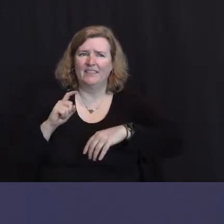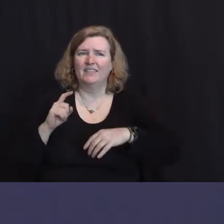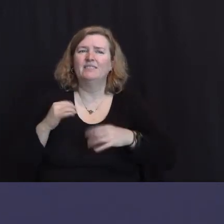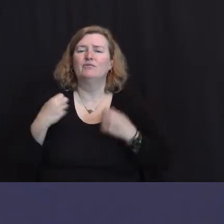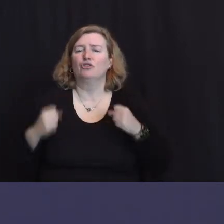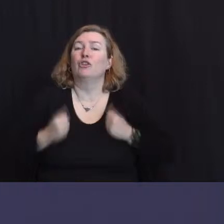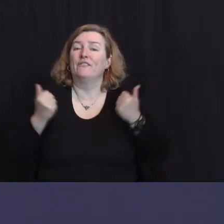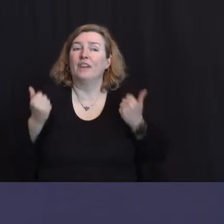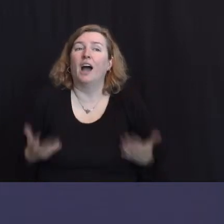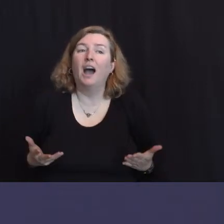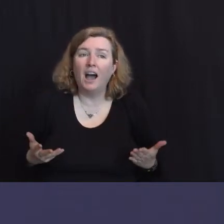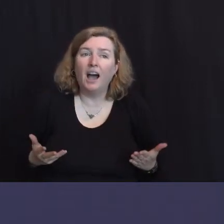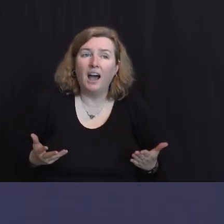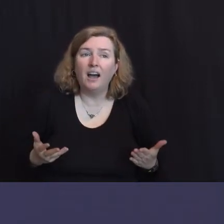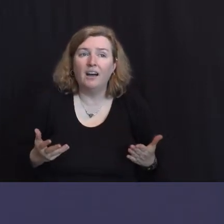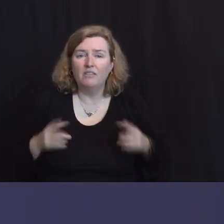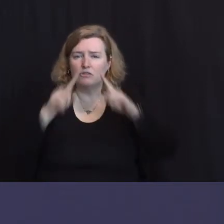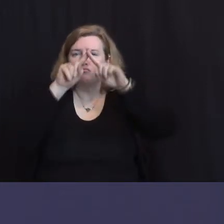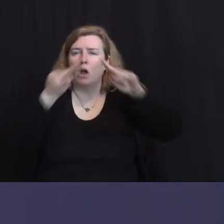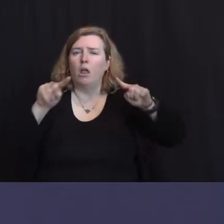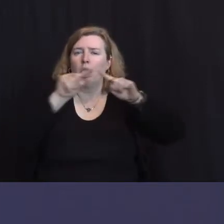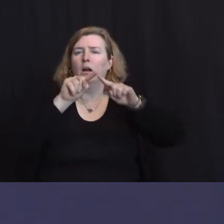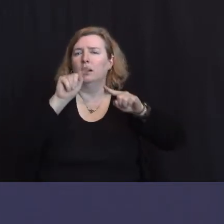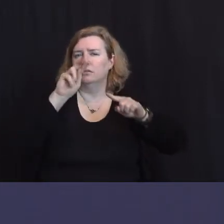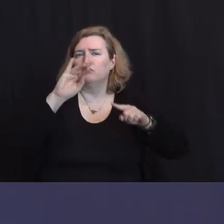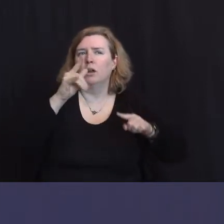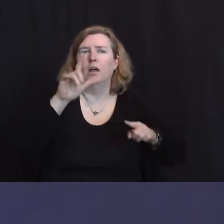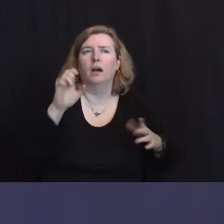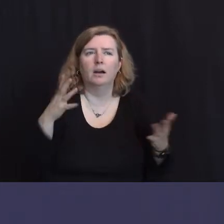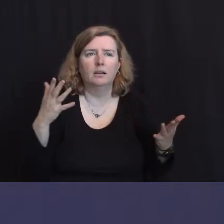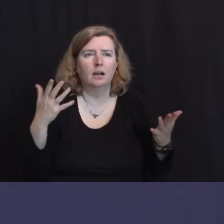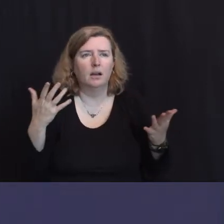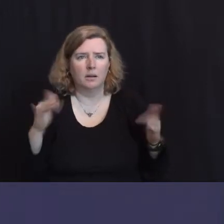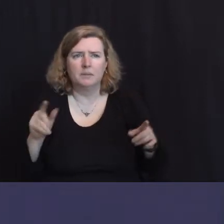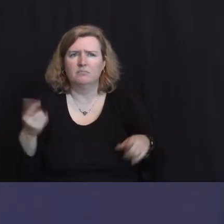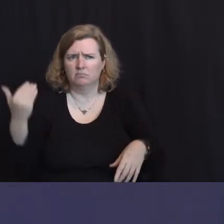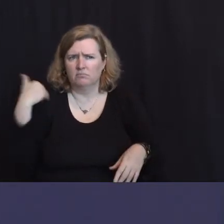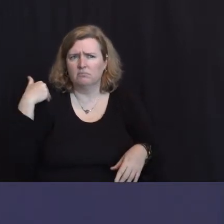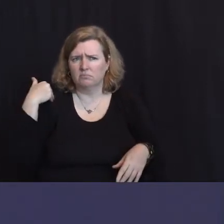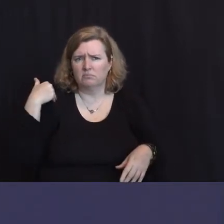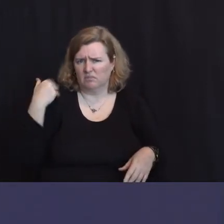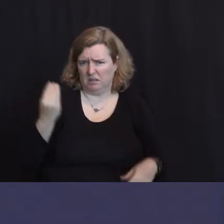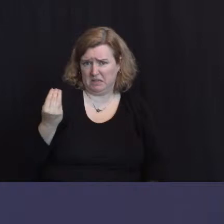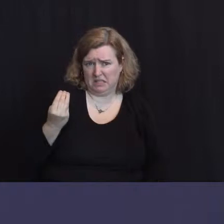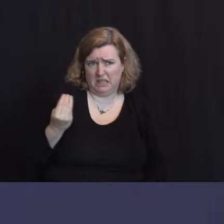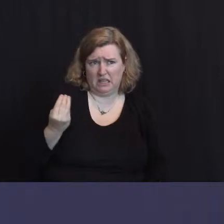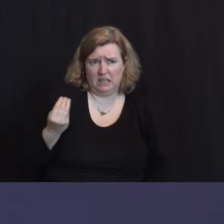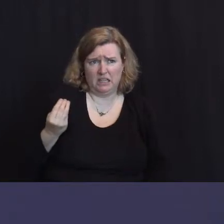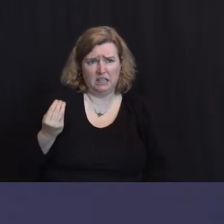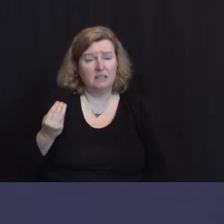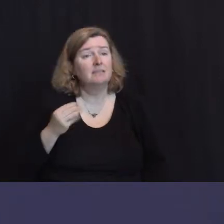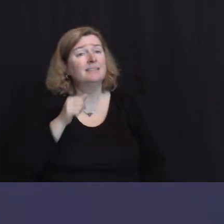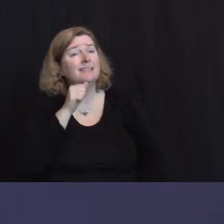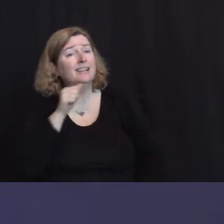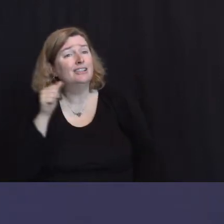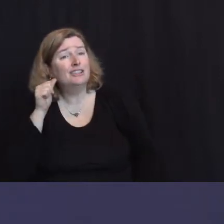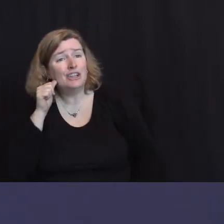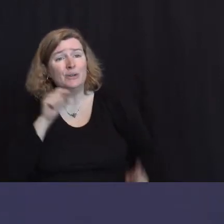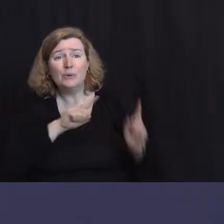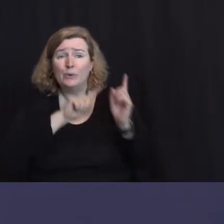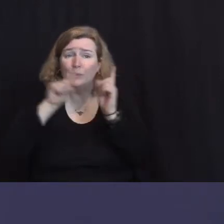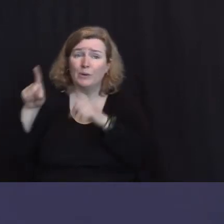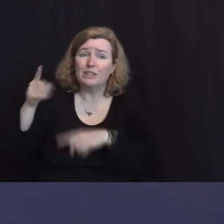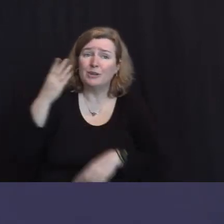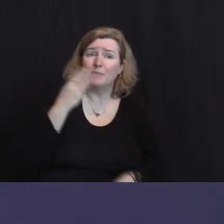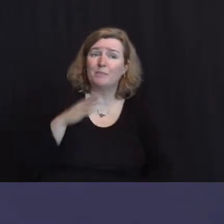annual event on Monday. And I might add, by the way, we're at the Blue Mass yesterday, back to back, remembering in